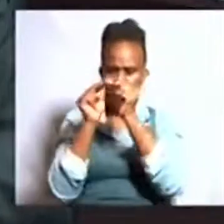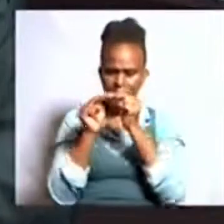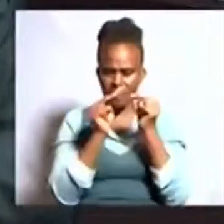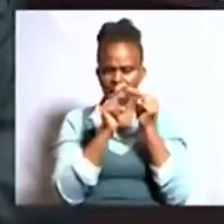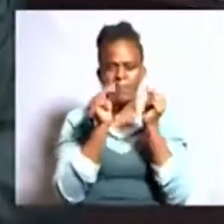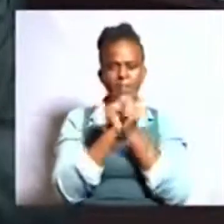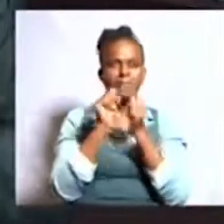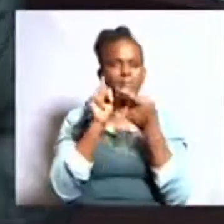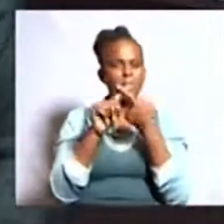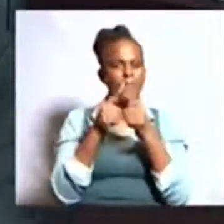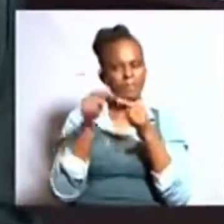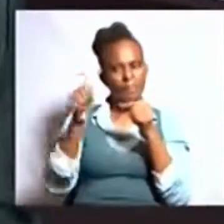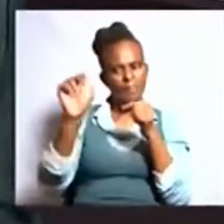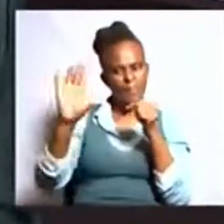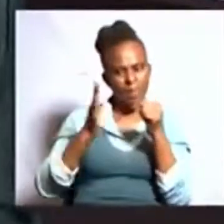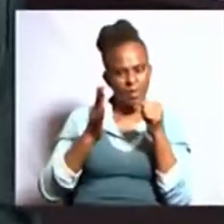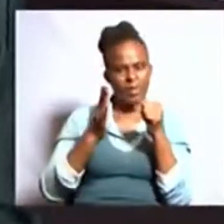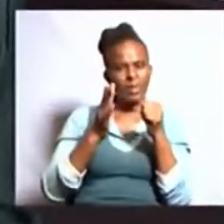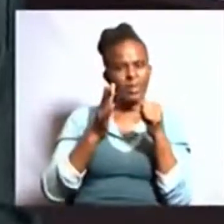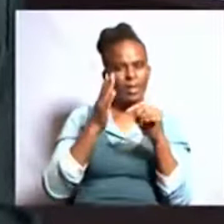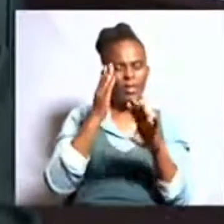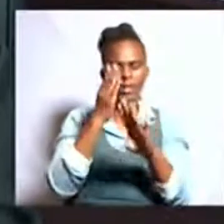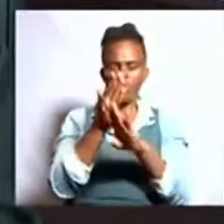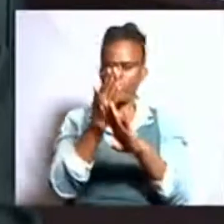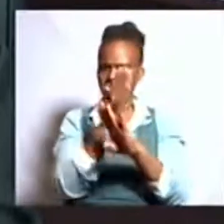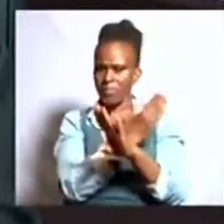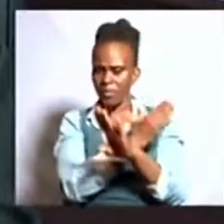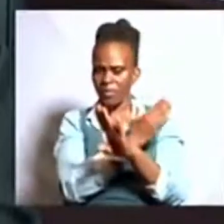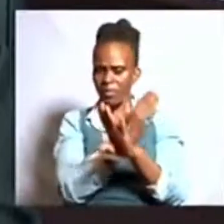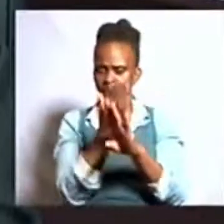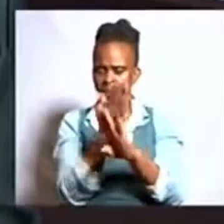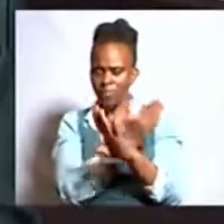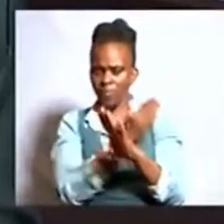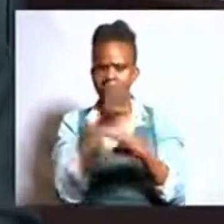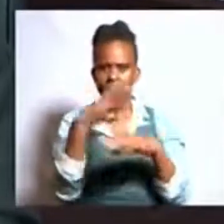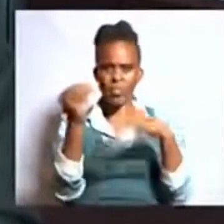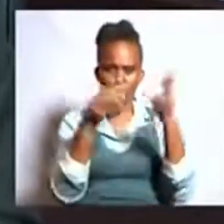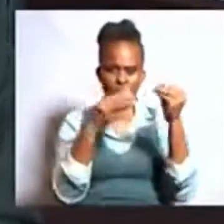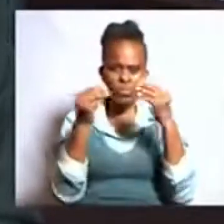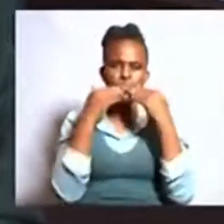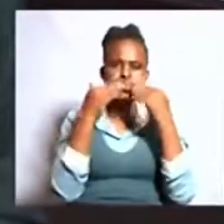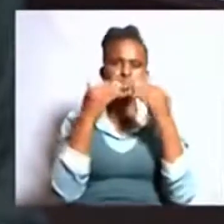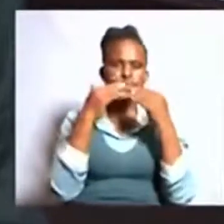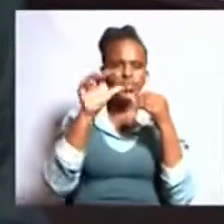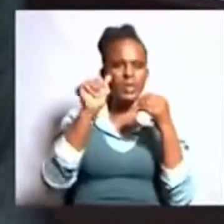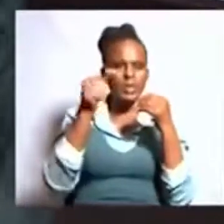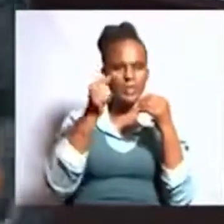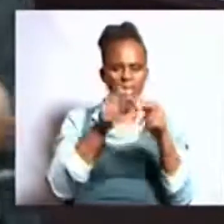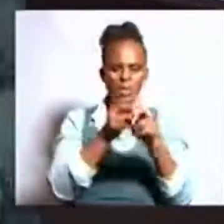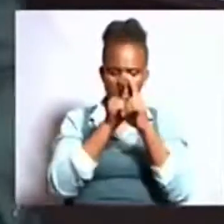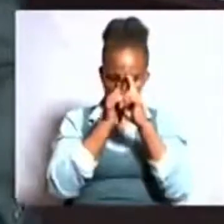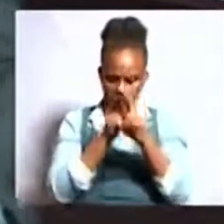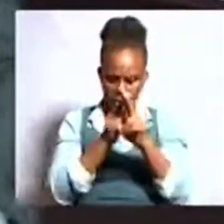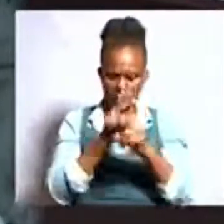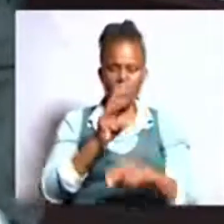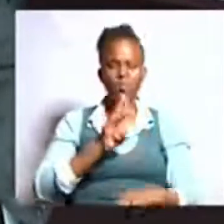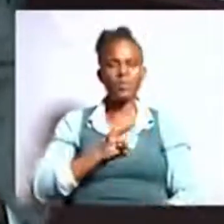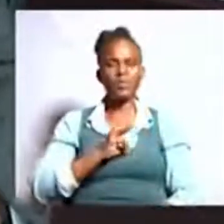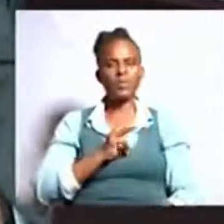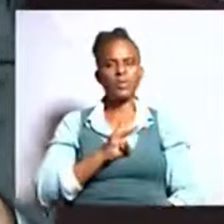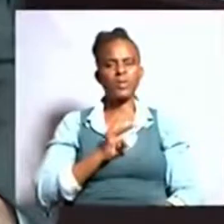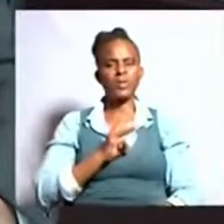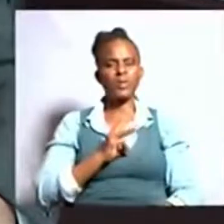our colleague. Then he will get back, I'm sure, before we disperse. Thank you, AG. Honorable Mnyima and